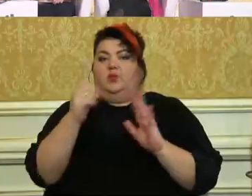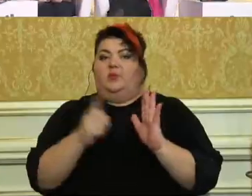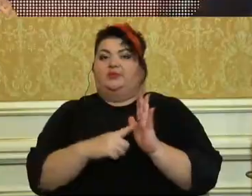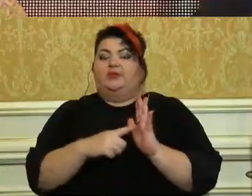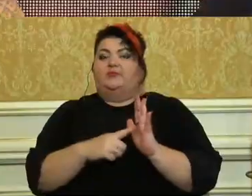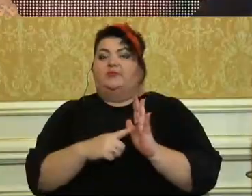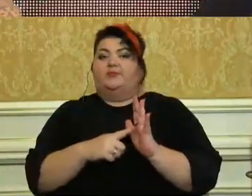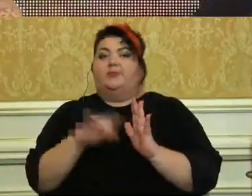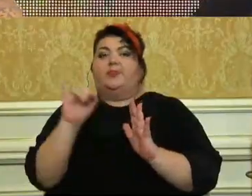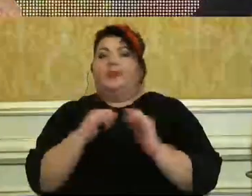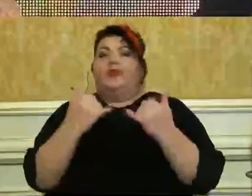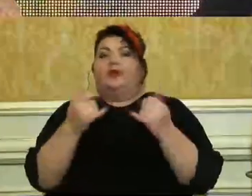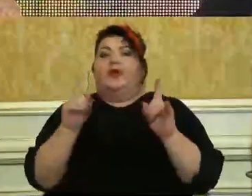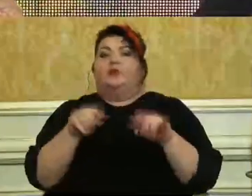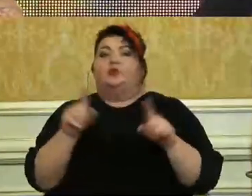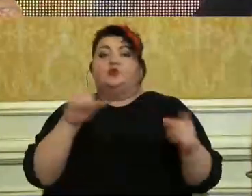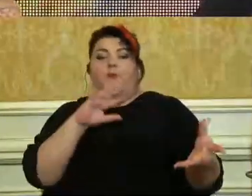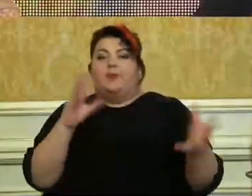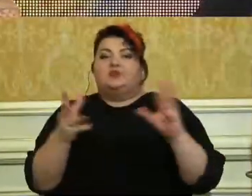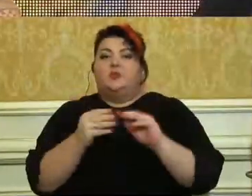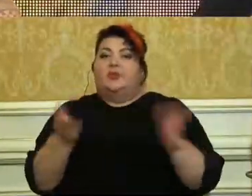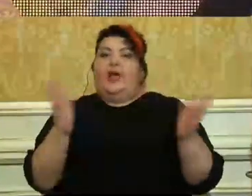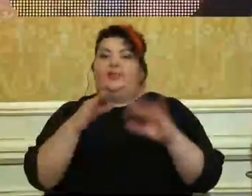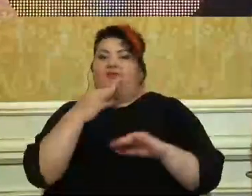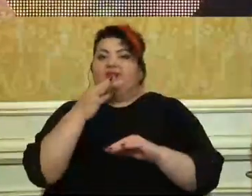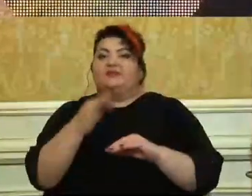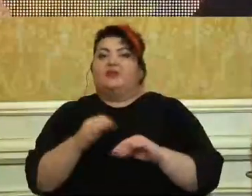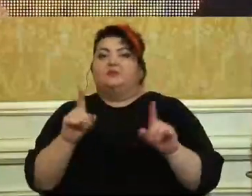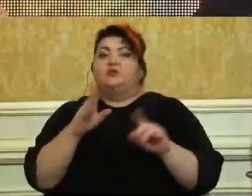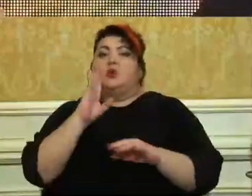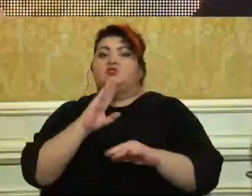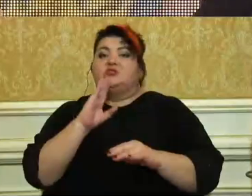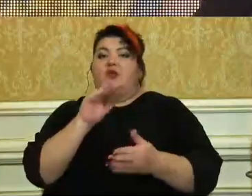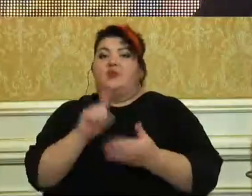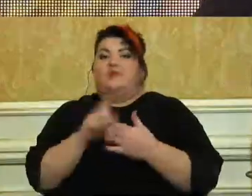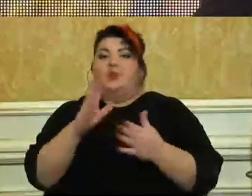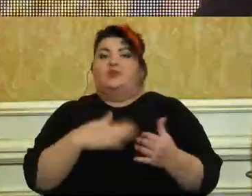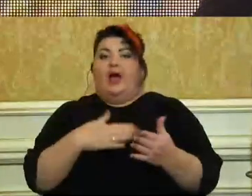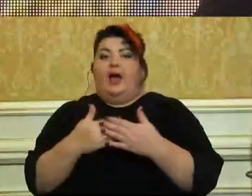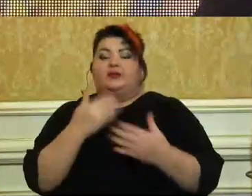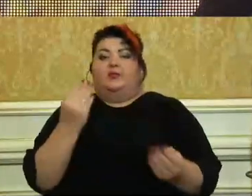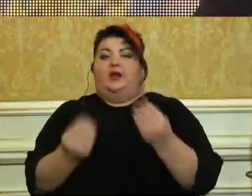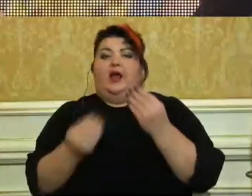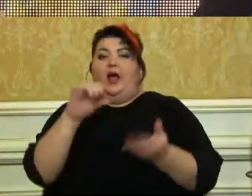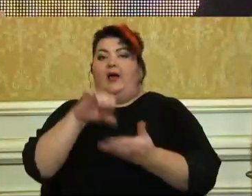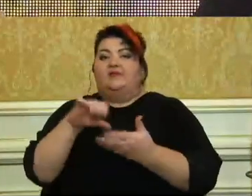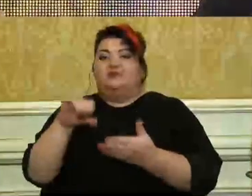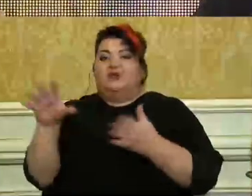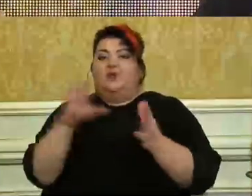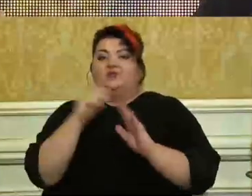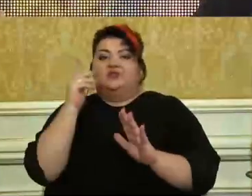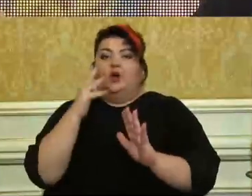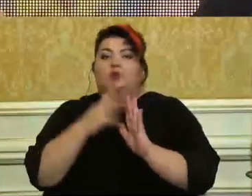To sum up, let's say that women have to be an active player in all the transitions of the world. The